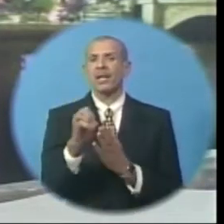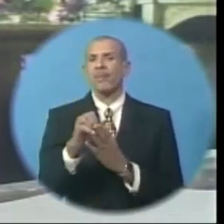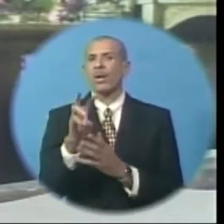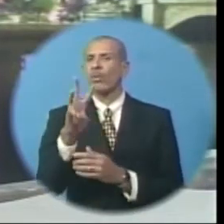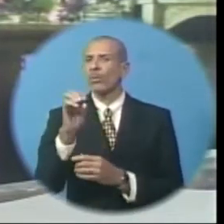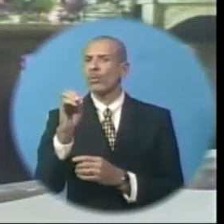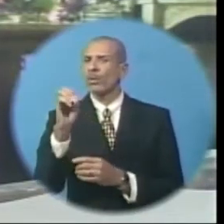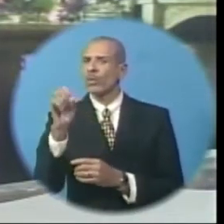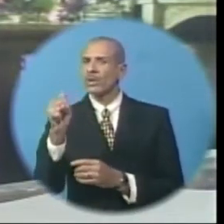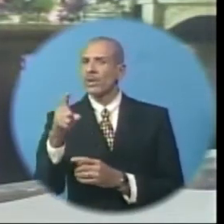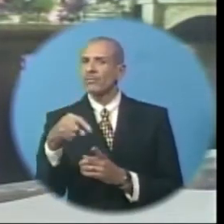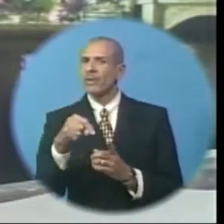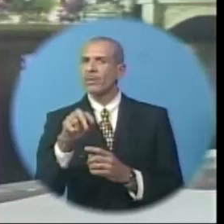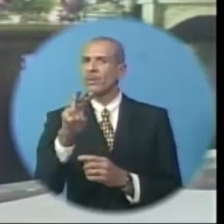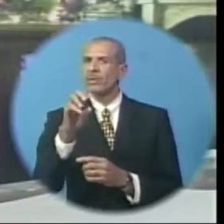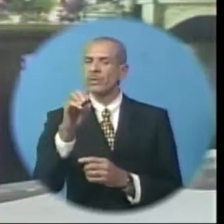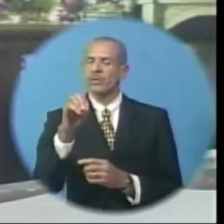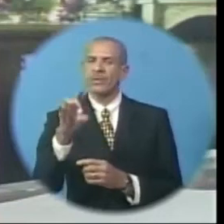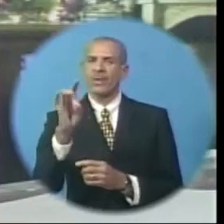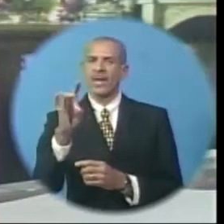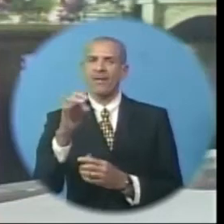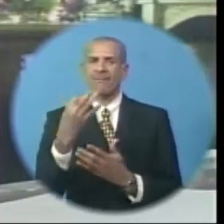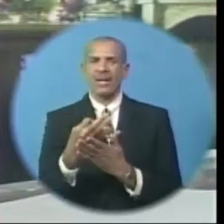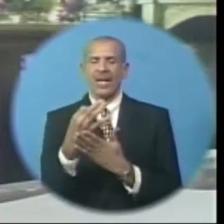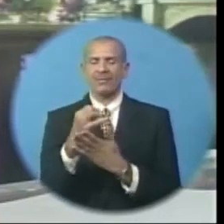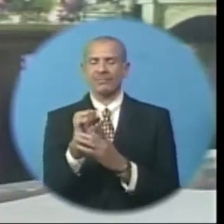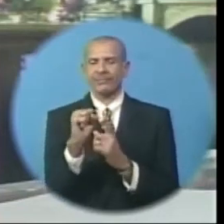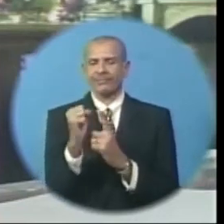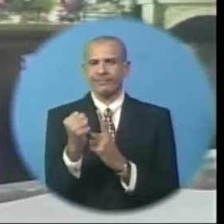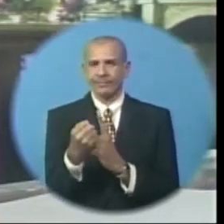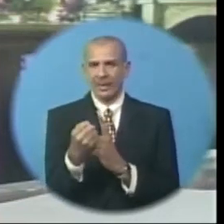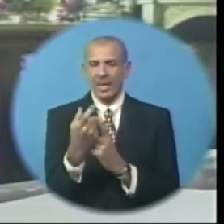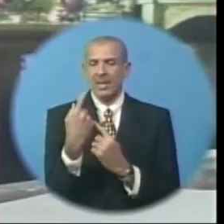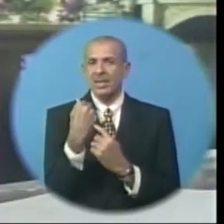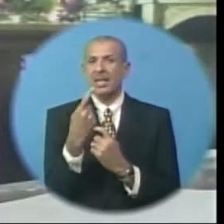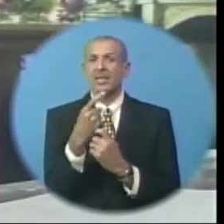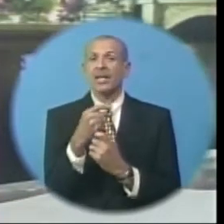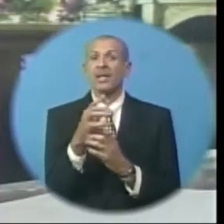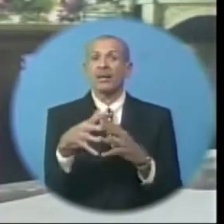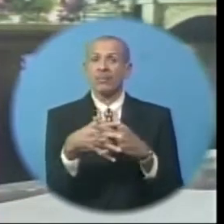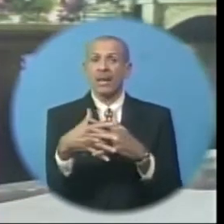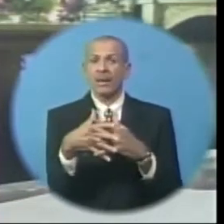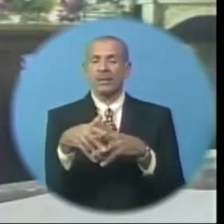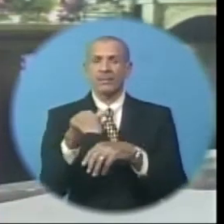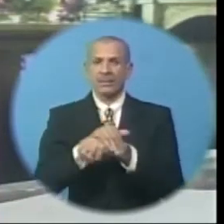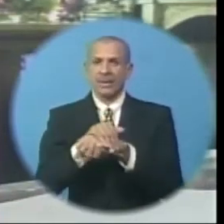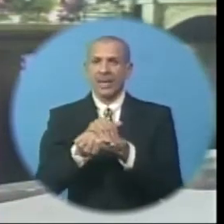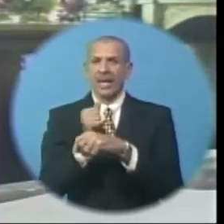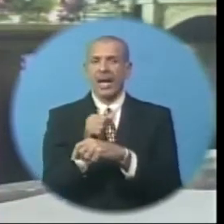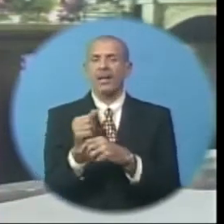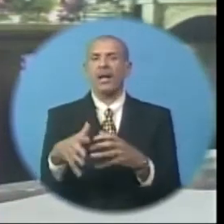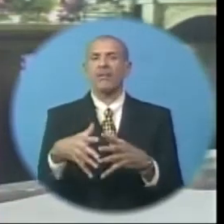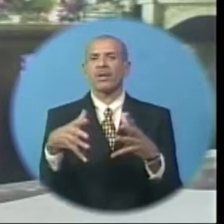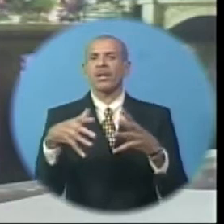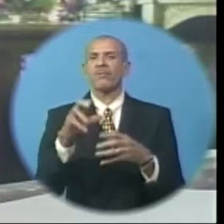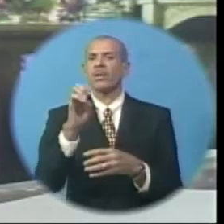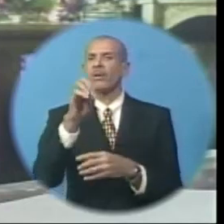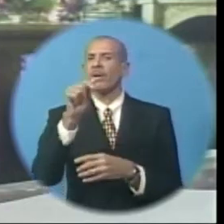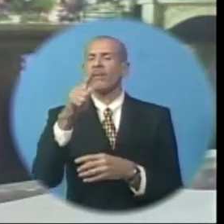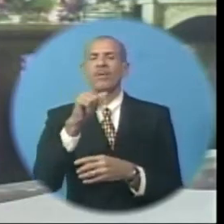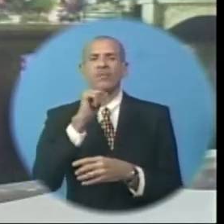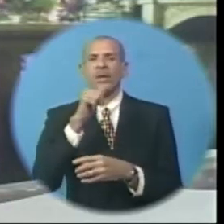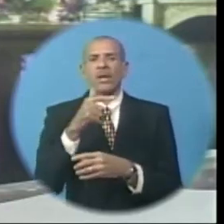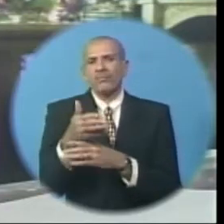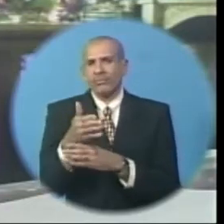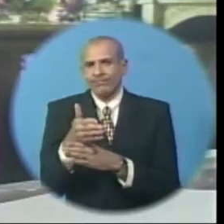directly from the 2008 financial crisis, noting that the United States, England and much of Europe still have not recovered